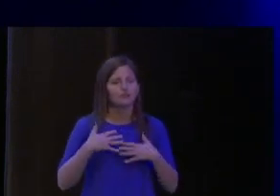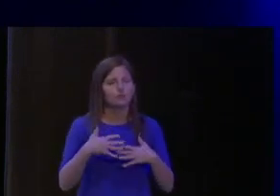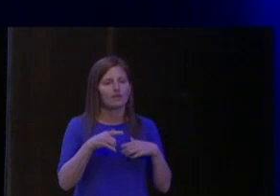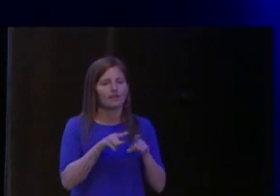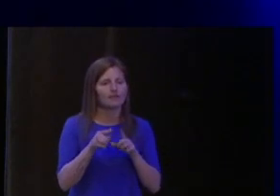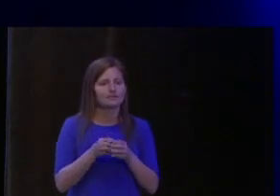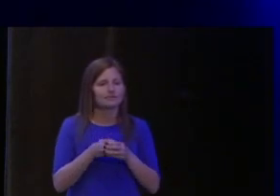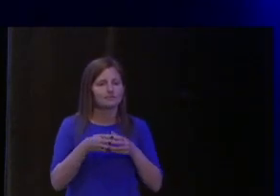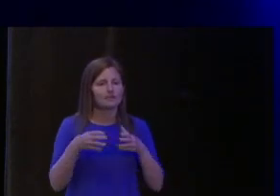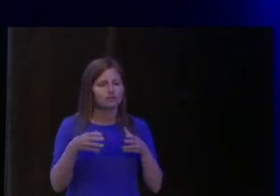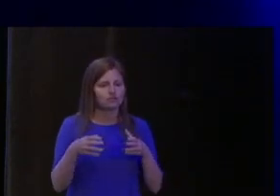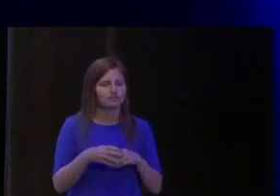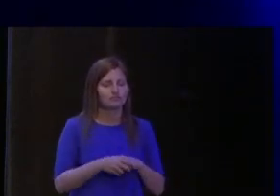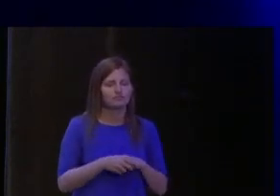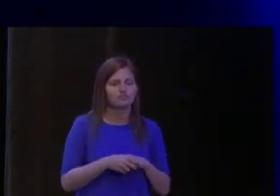expansion.